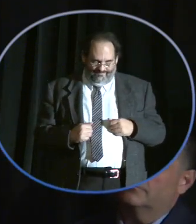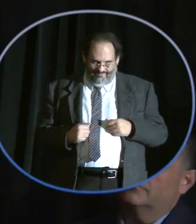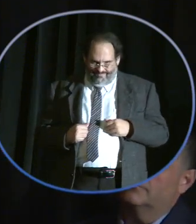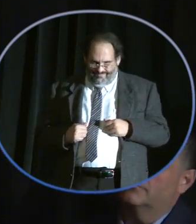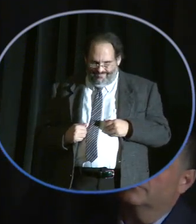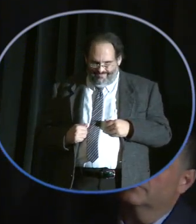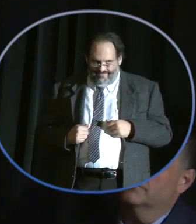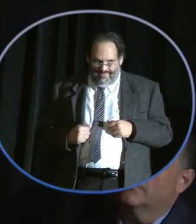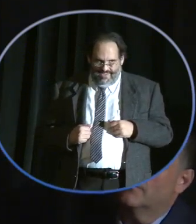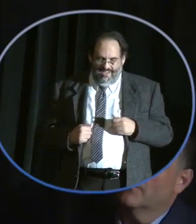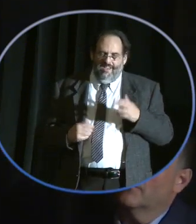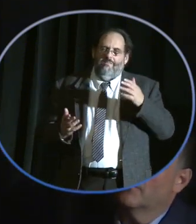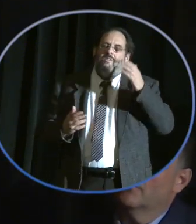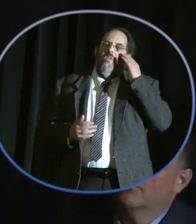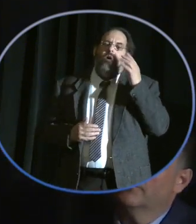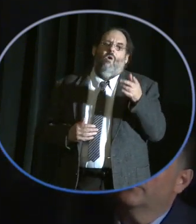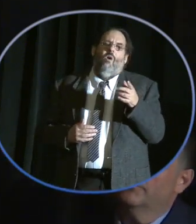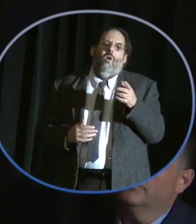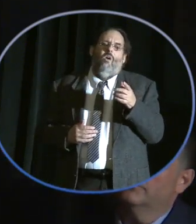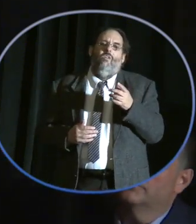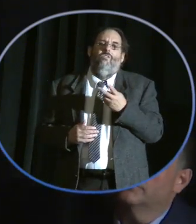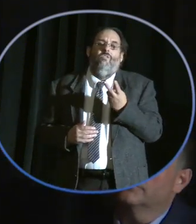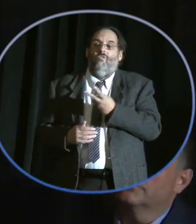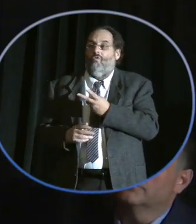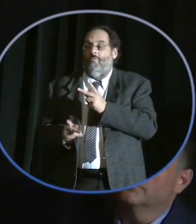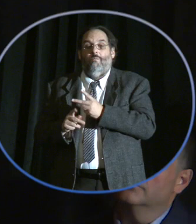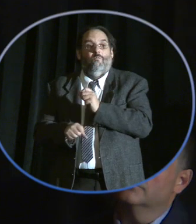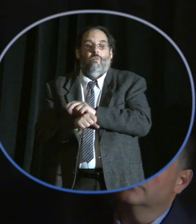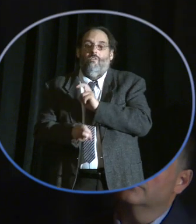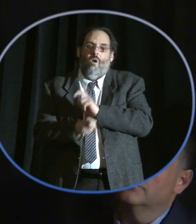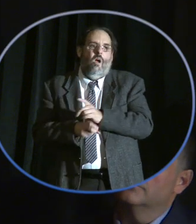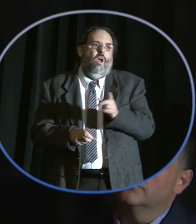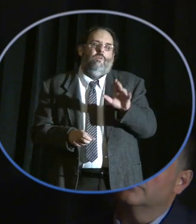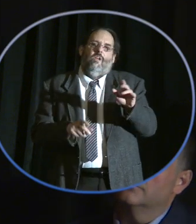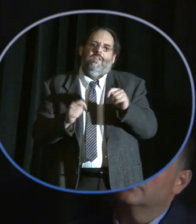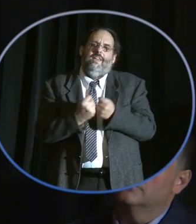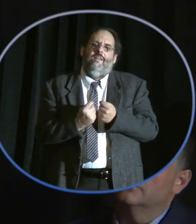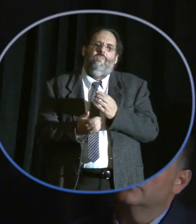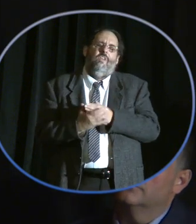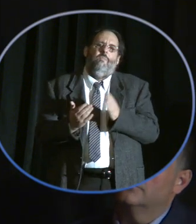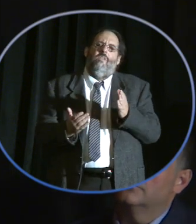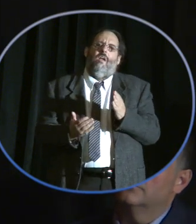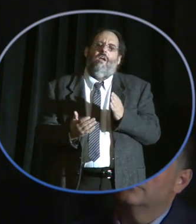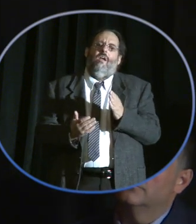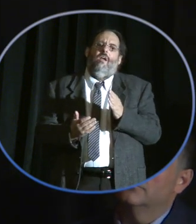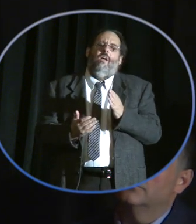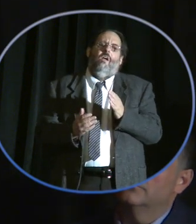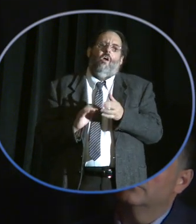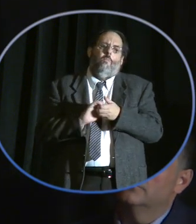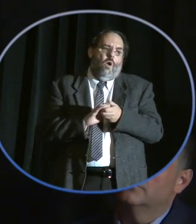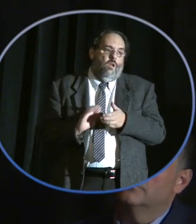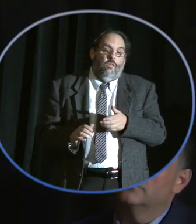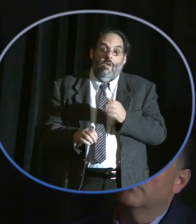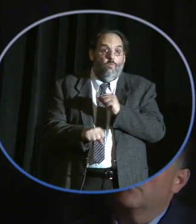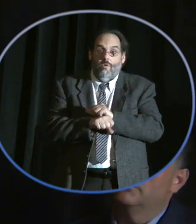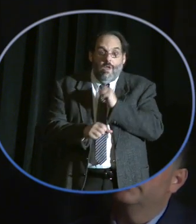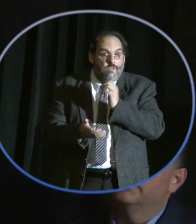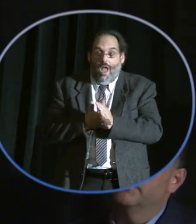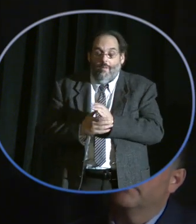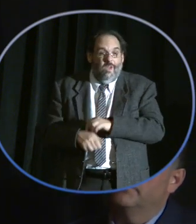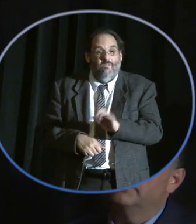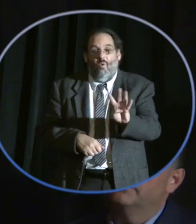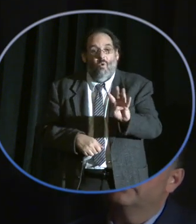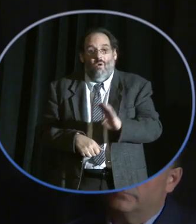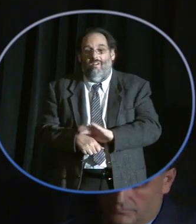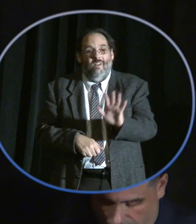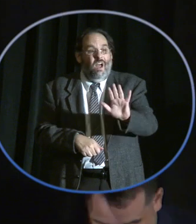I want you to know how hard these two individuals work with their team and some of their external partners. That work doesn't stop at 4 o'clock,